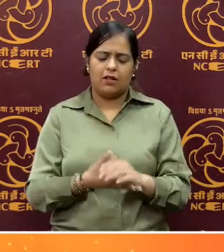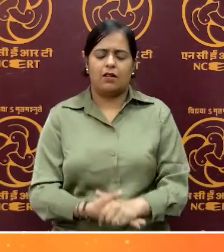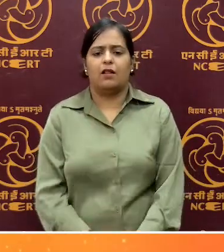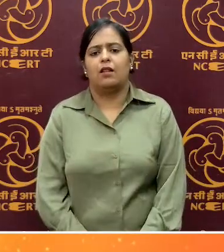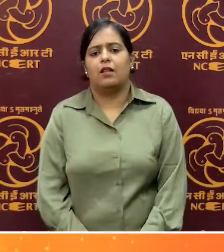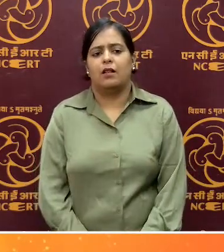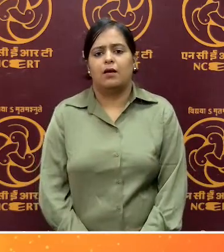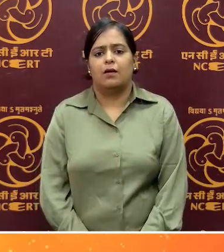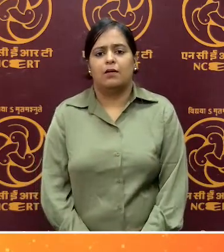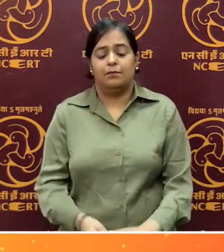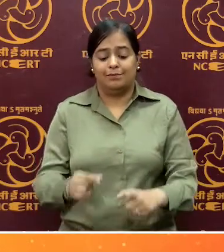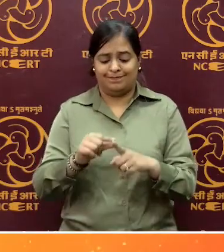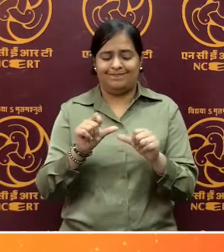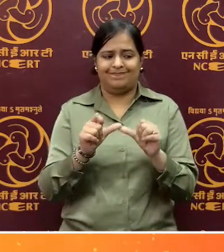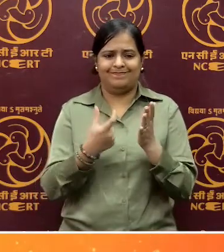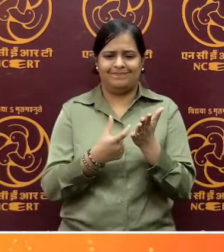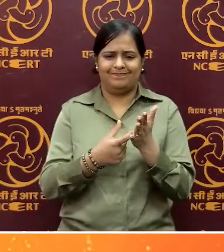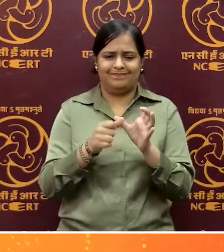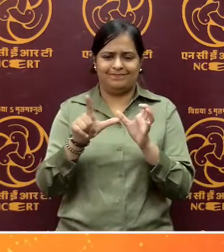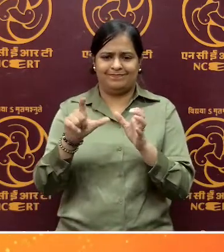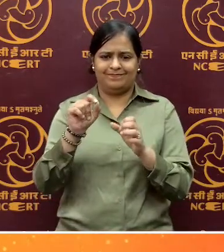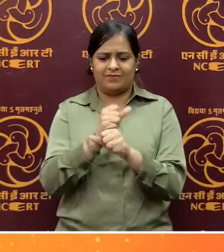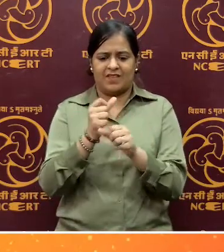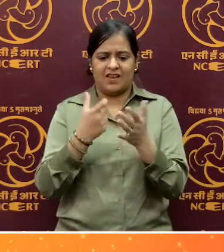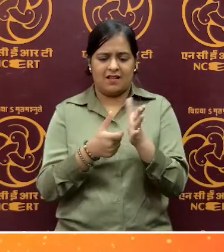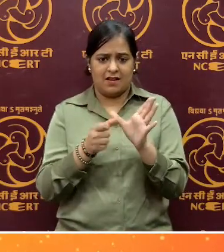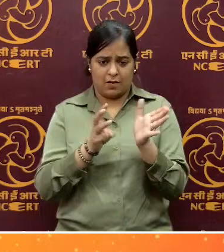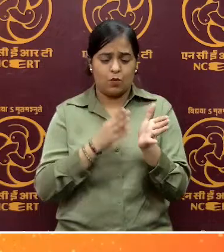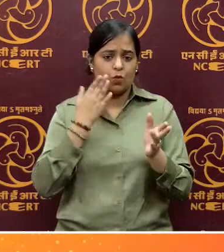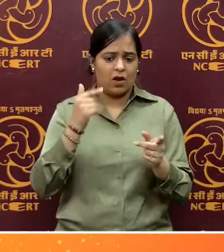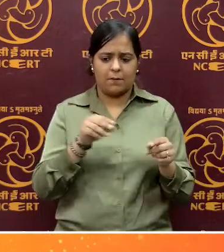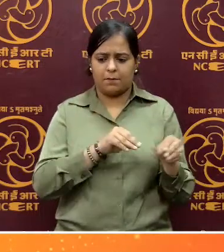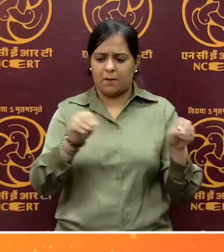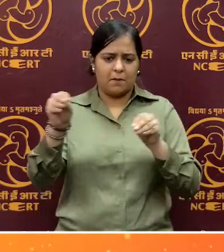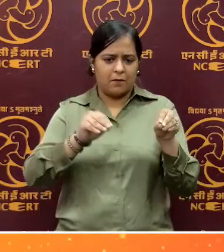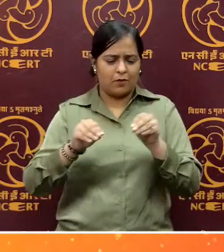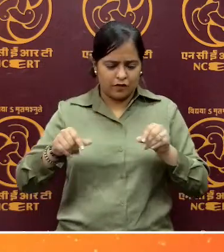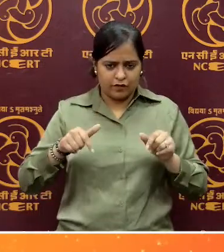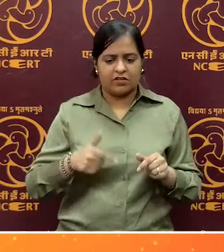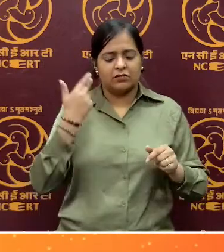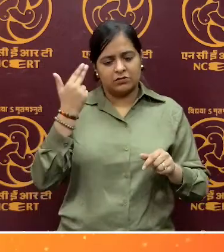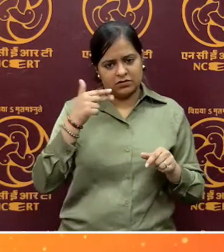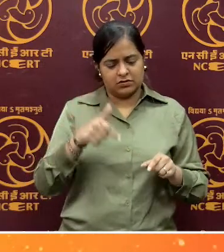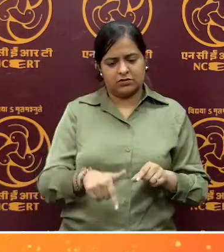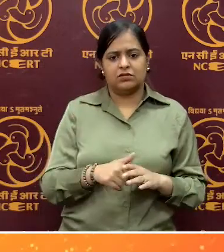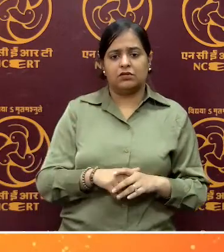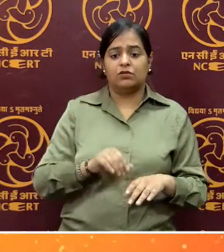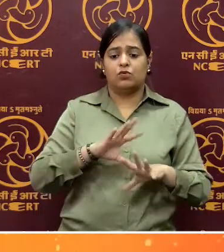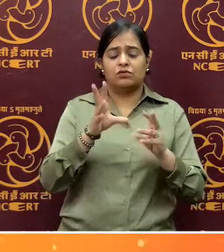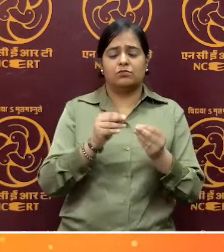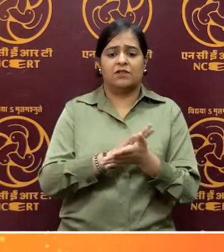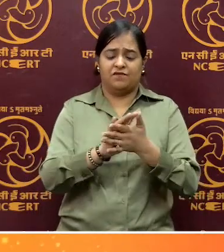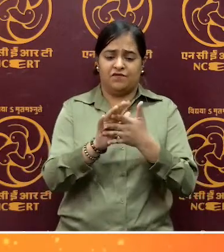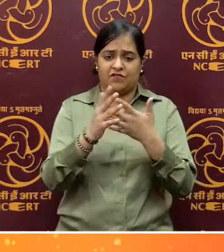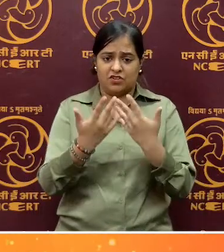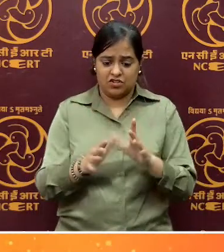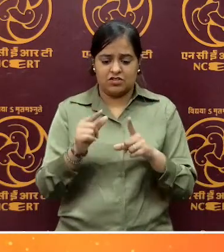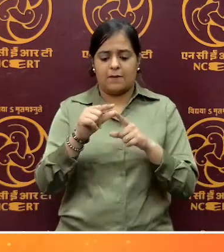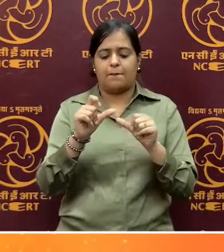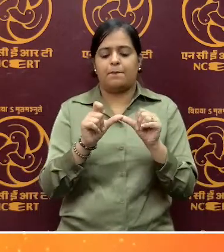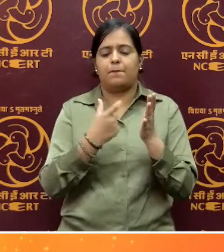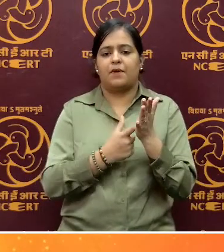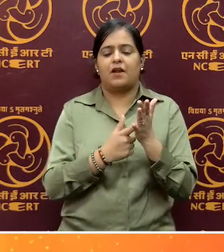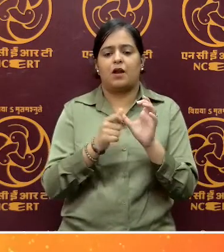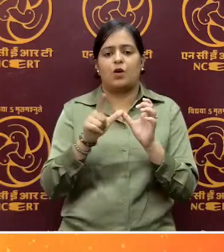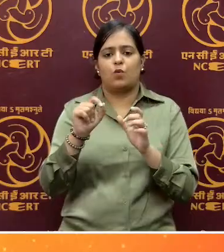parallelogram because we have shifted it parallel. So these two sides are parallel. And then we complete this parallelogram. We